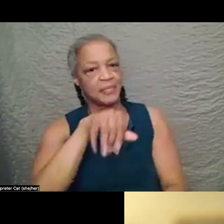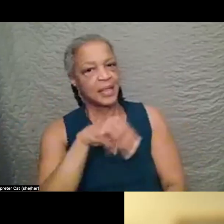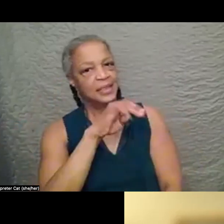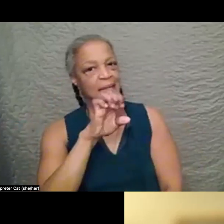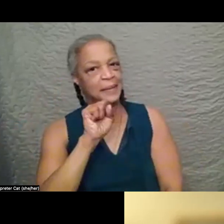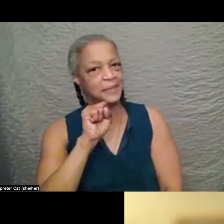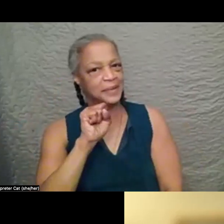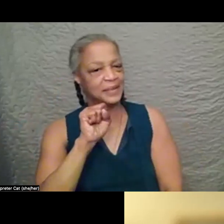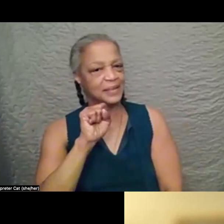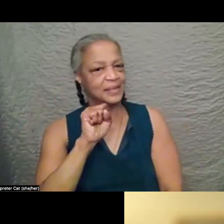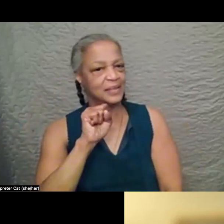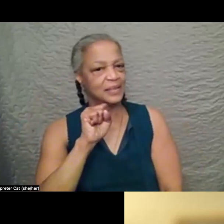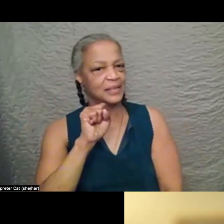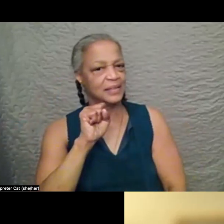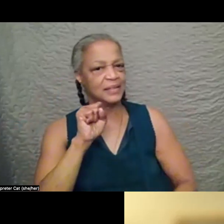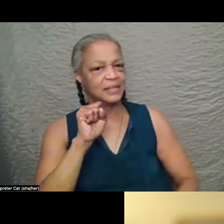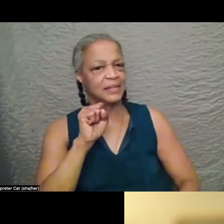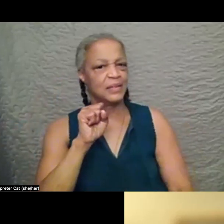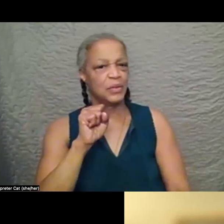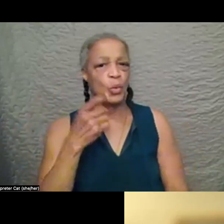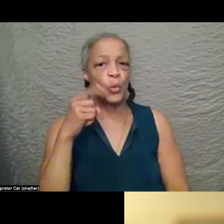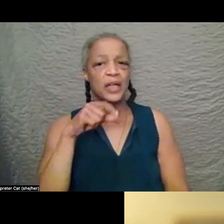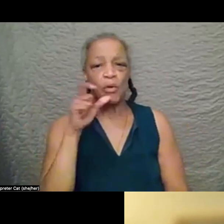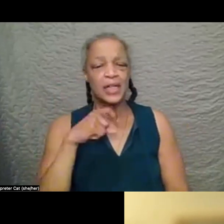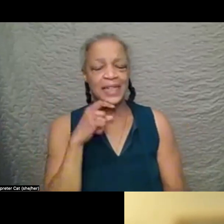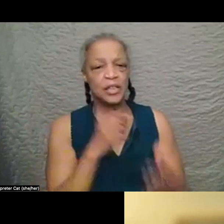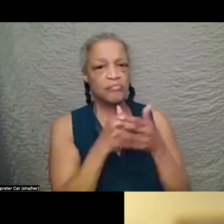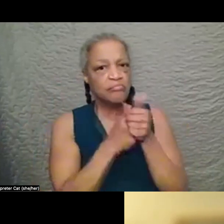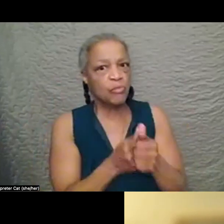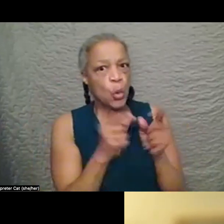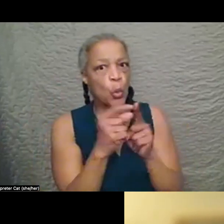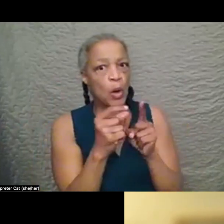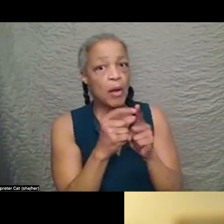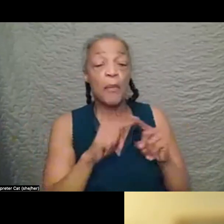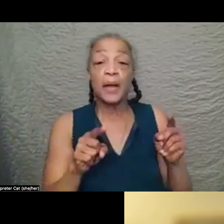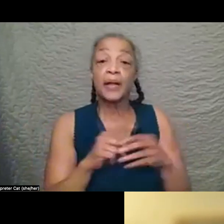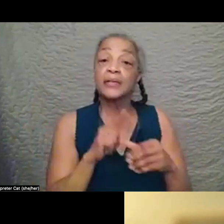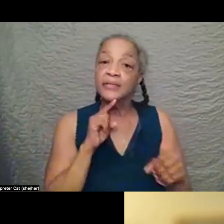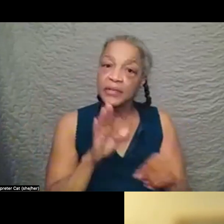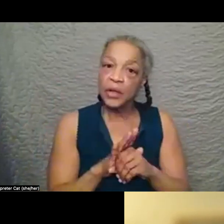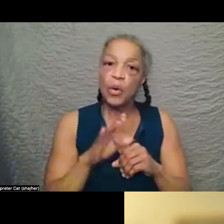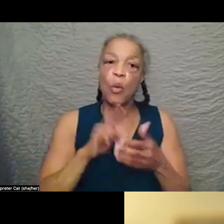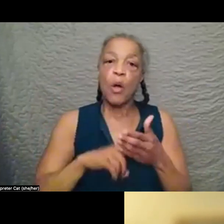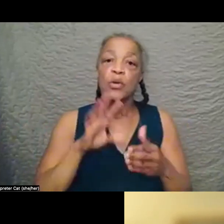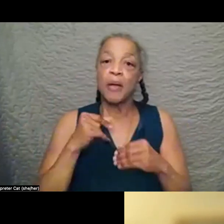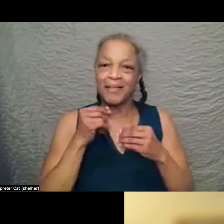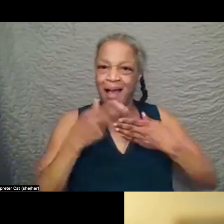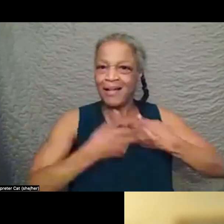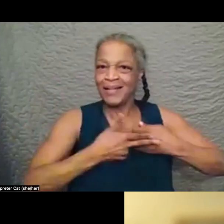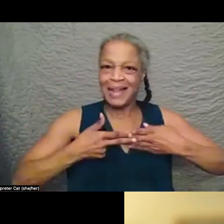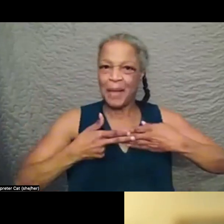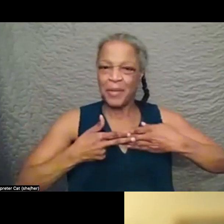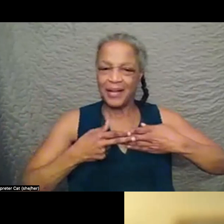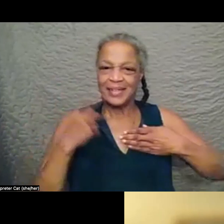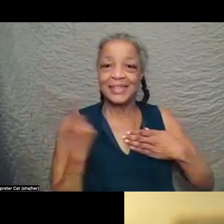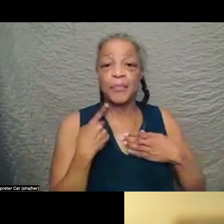I don't think we need to be wedded to a term, but we need to make sure that what we're talking about is not labeling it as something